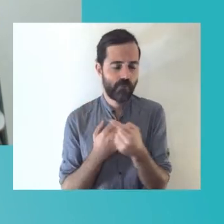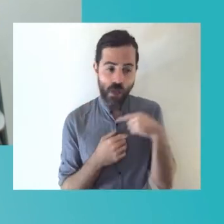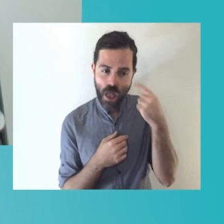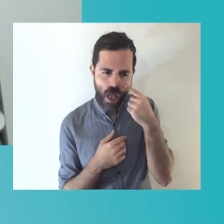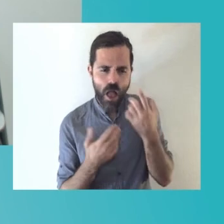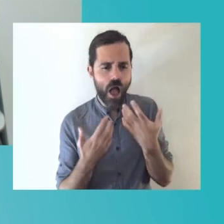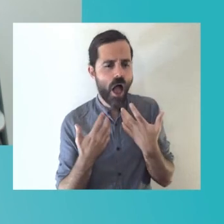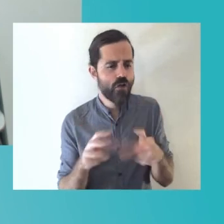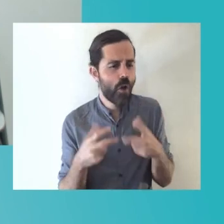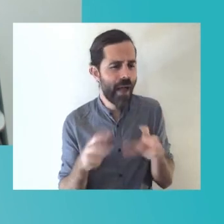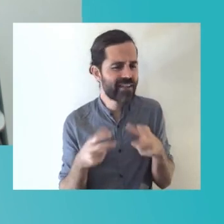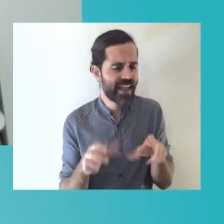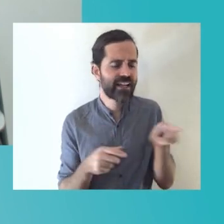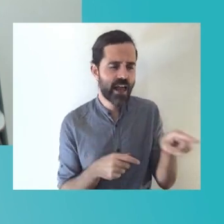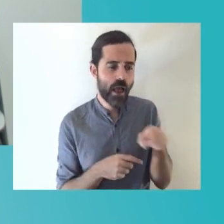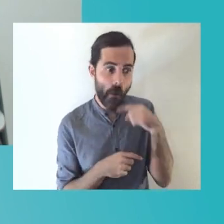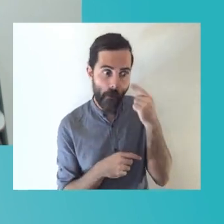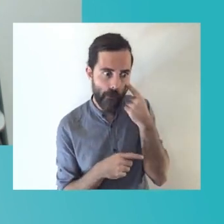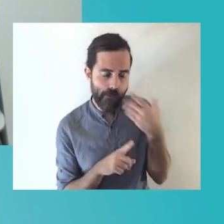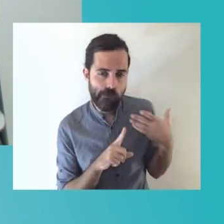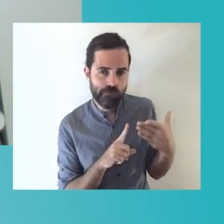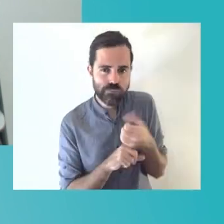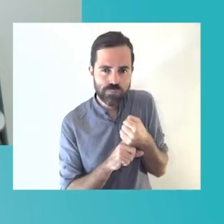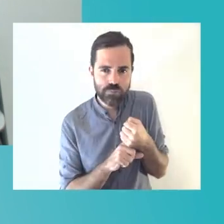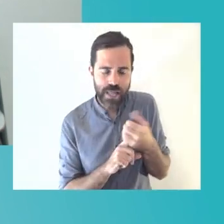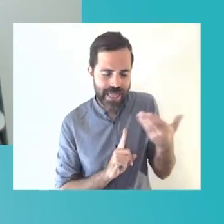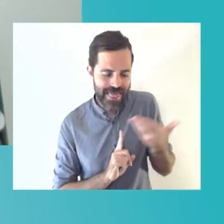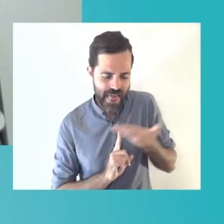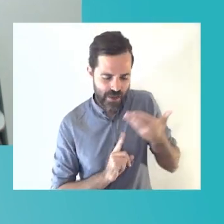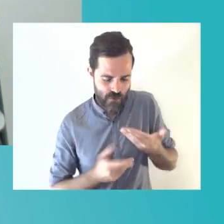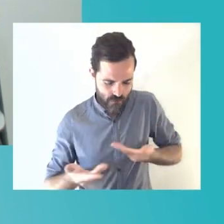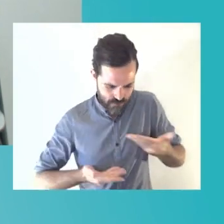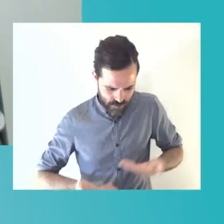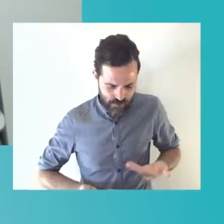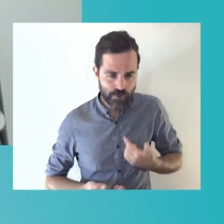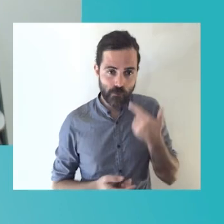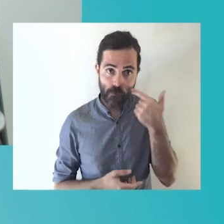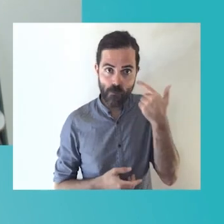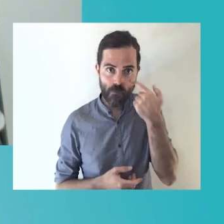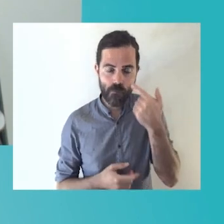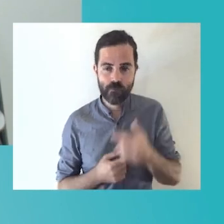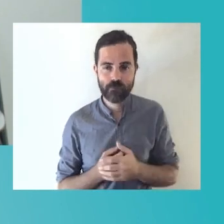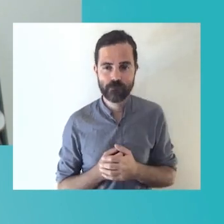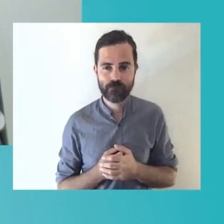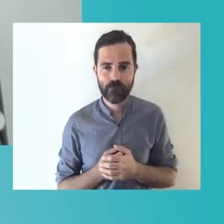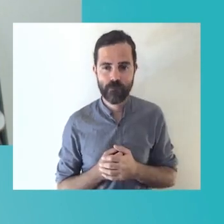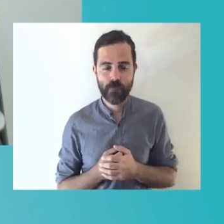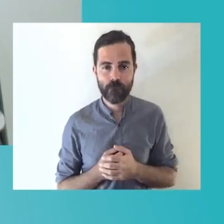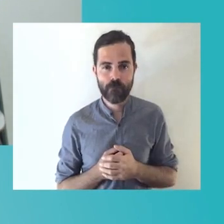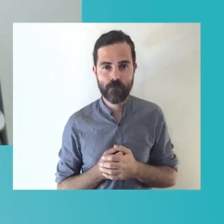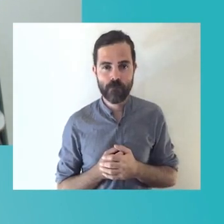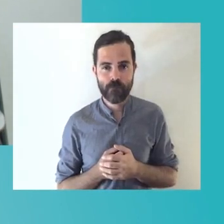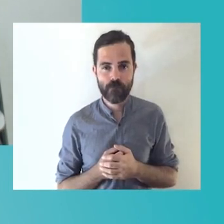It classifies the lesion from the first test, avoiding all the extra tests, and it automates the surveillance, saving time for the